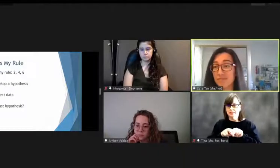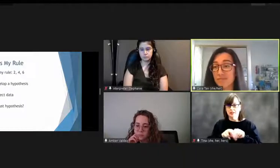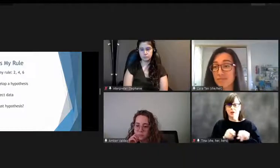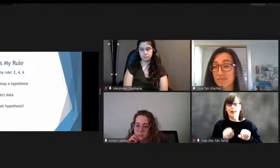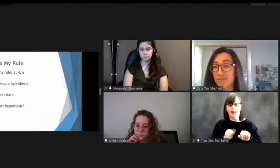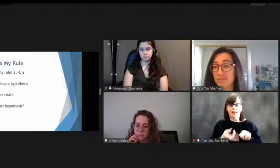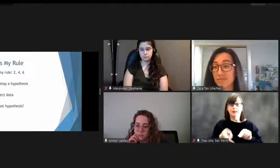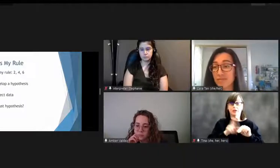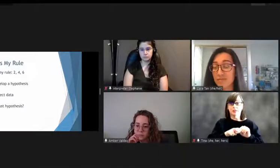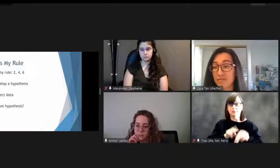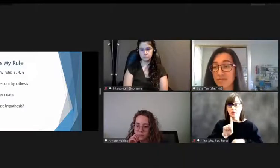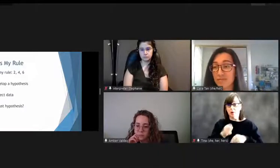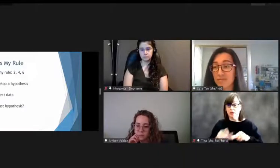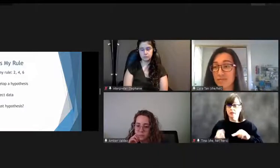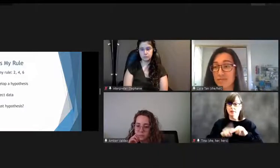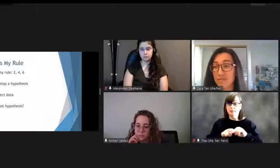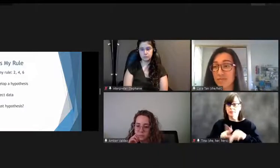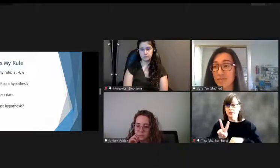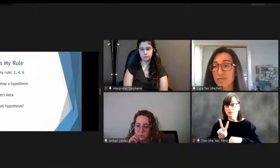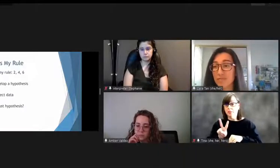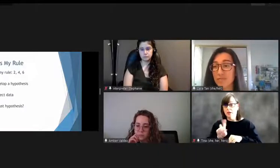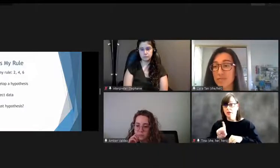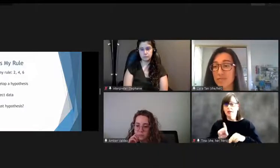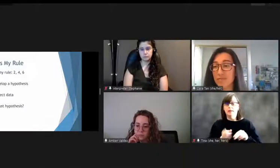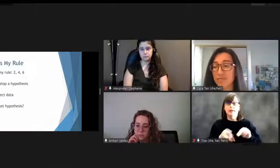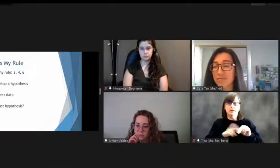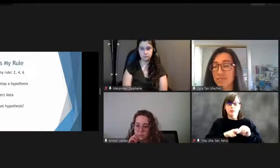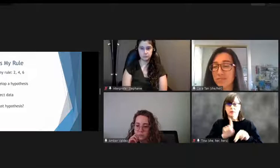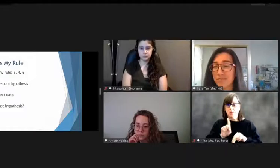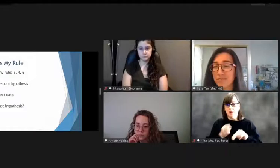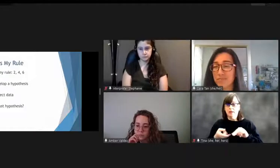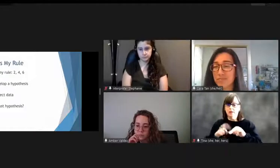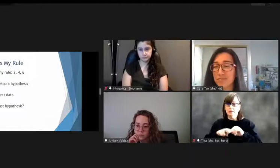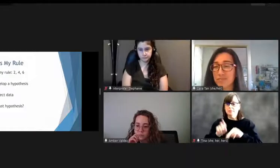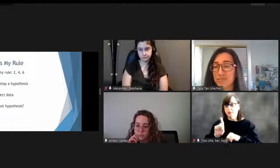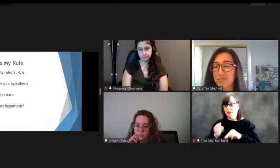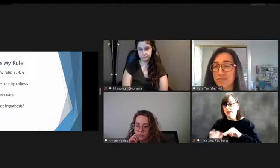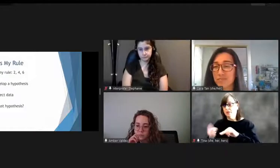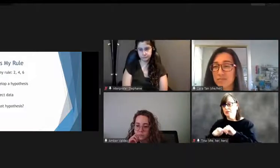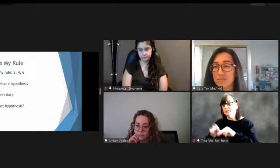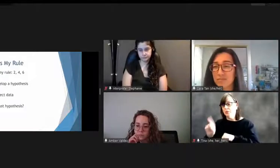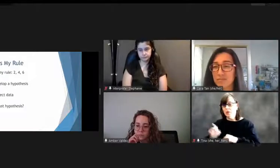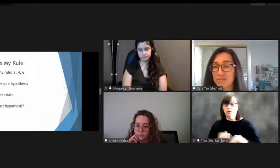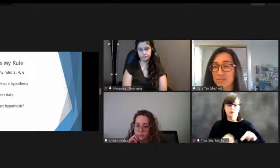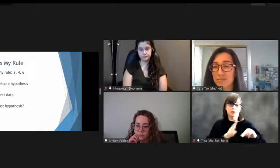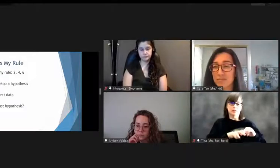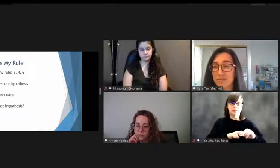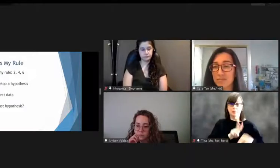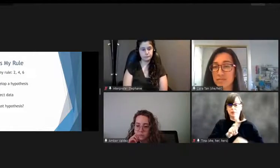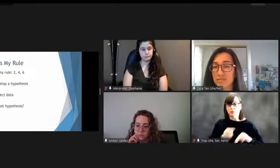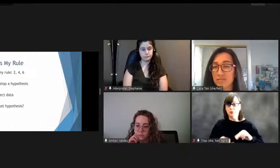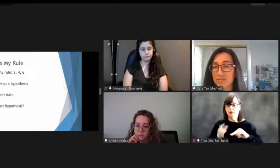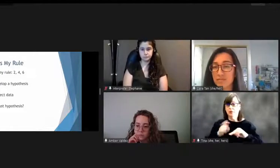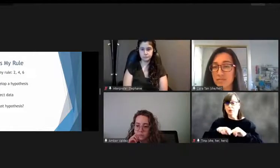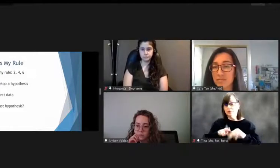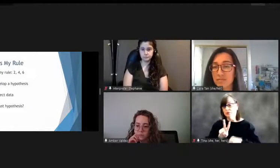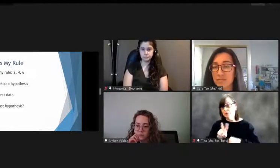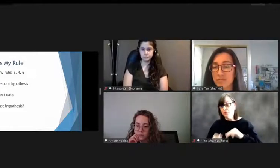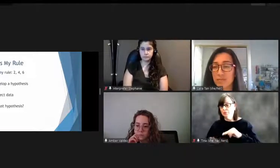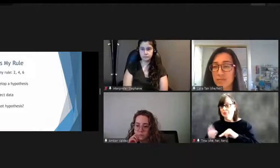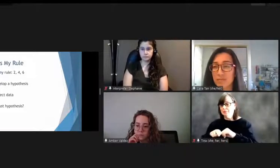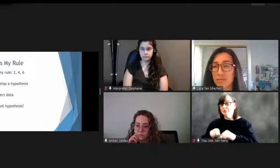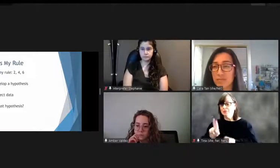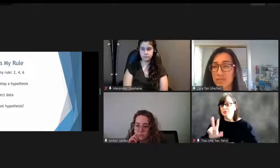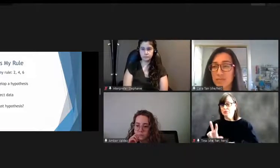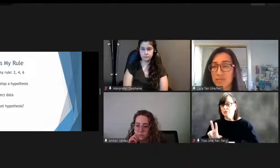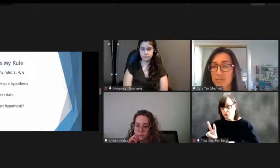It could just be a sequence, like how I forgot which other student said that they got 1, 2, and 3, but it's all in a pattern sequence. Like the